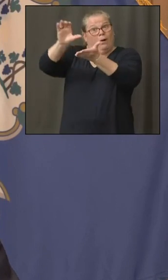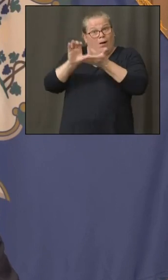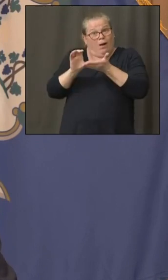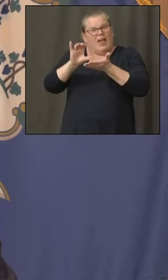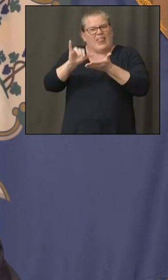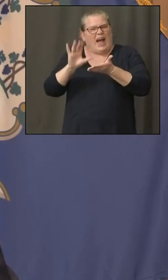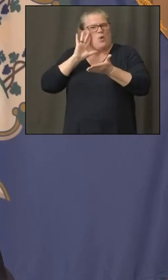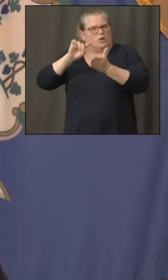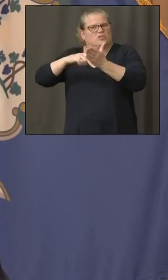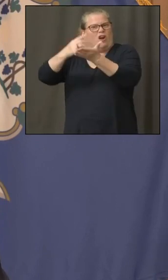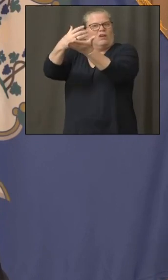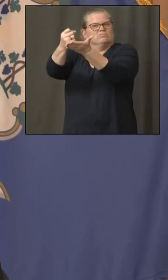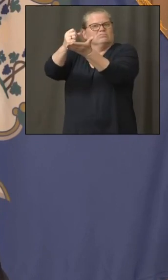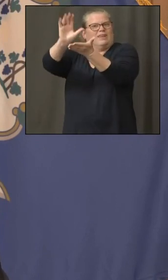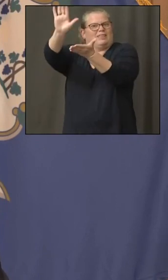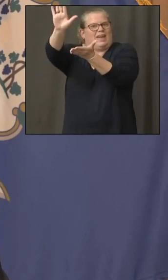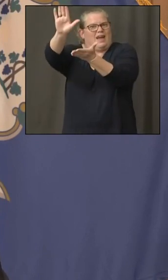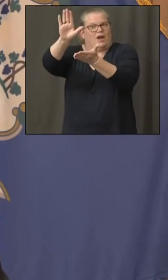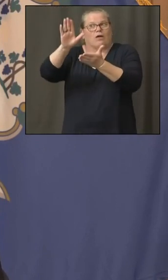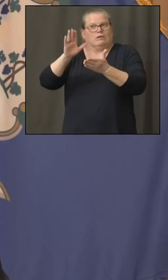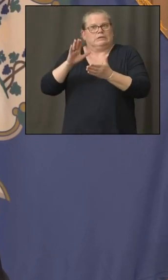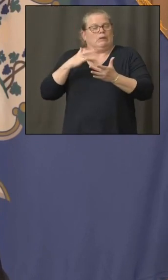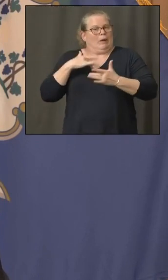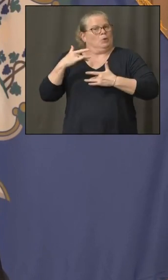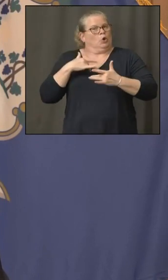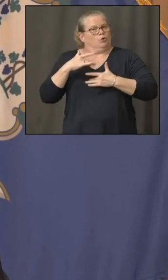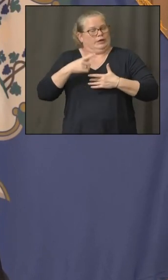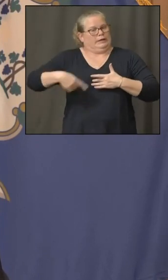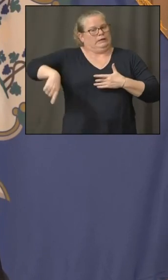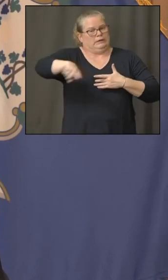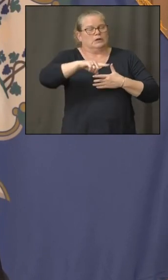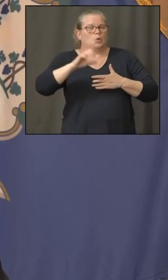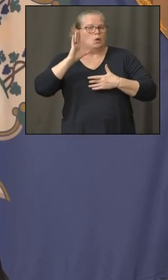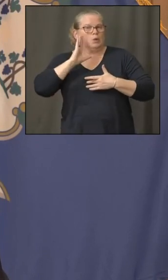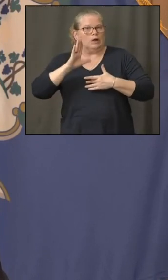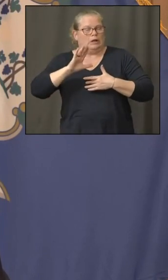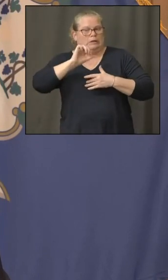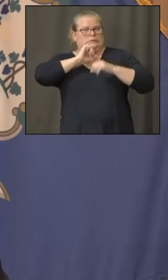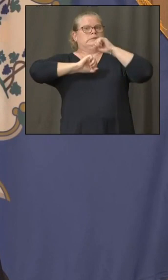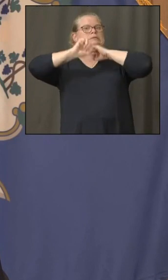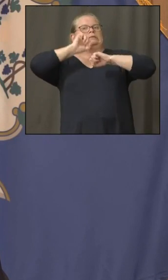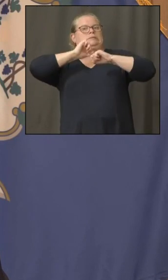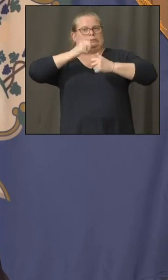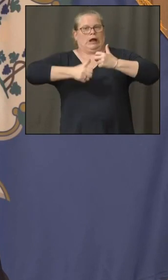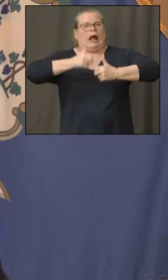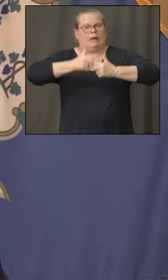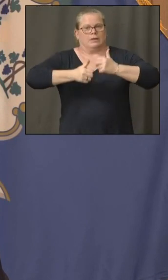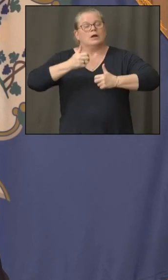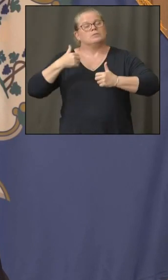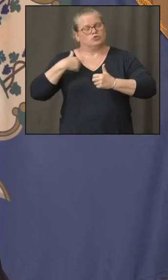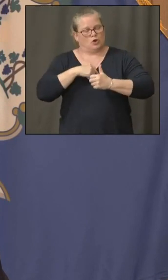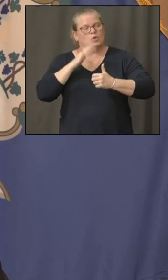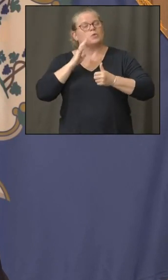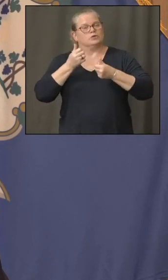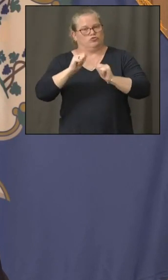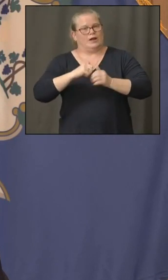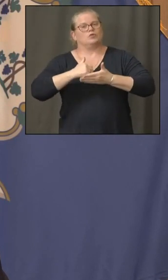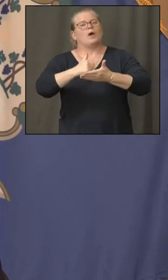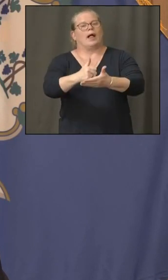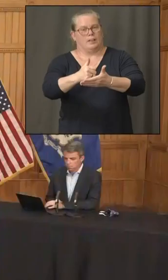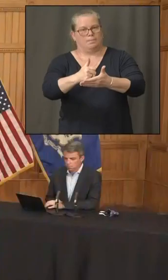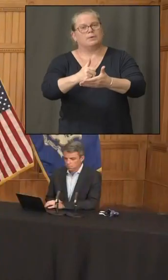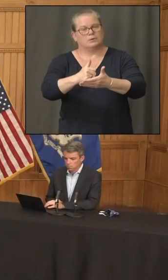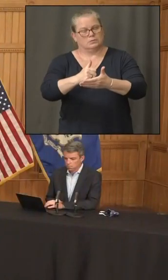to a close, people are going to potentially be hitting a wall, and we're going to do what we can to help them when it comes to rent relief. But specifically